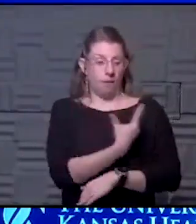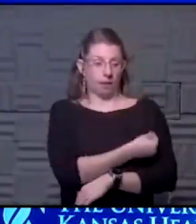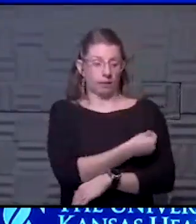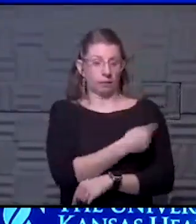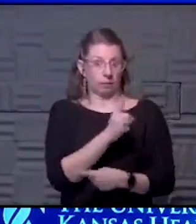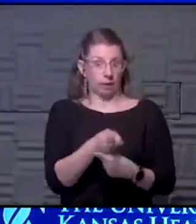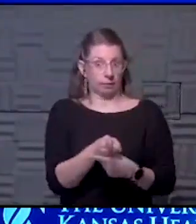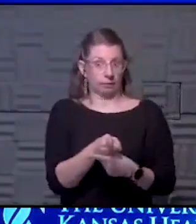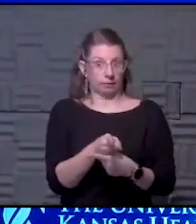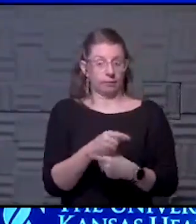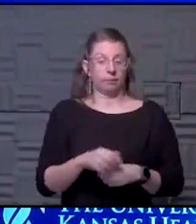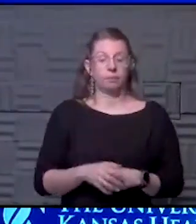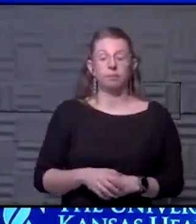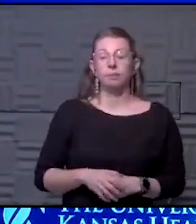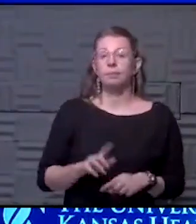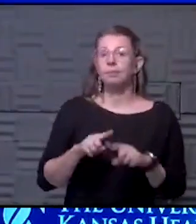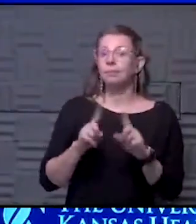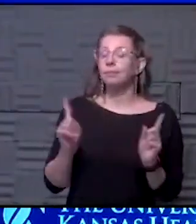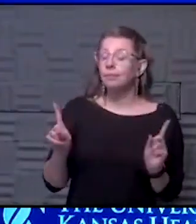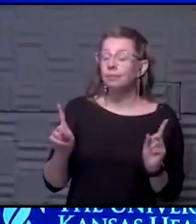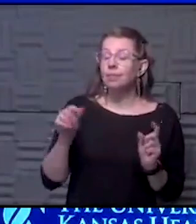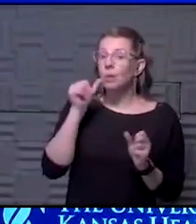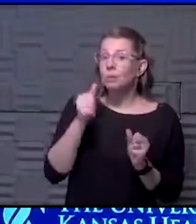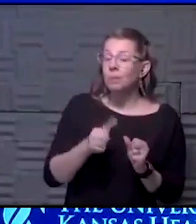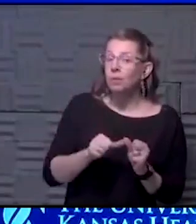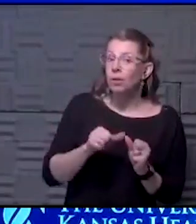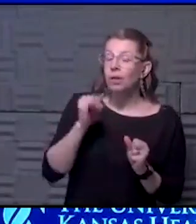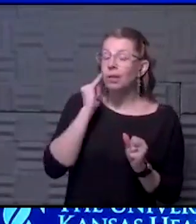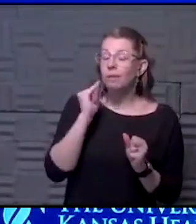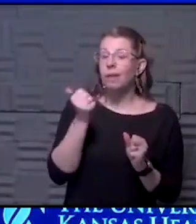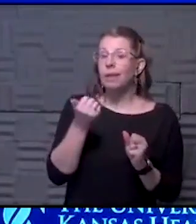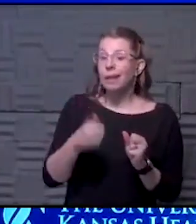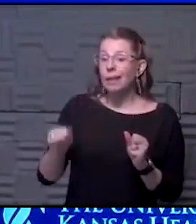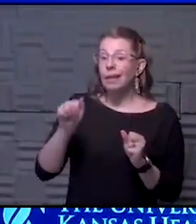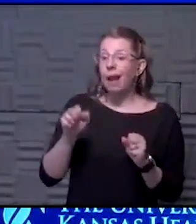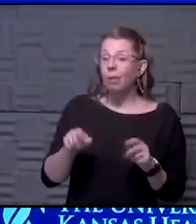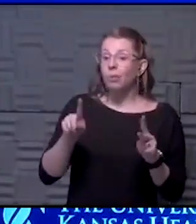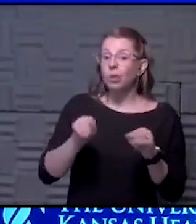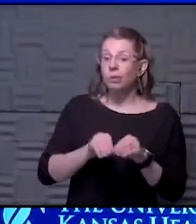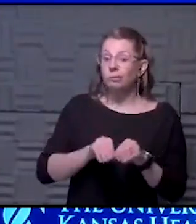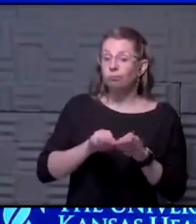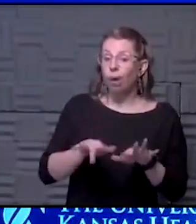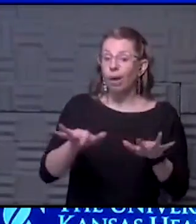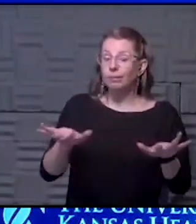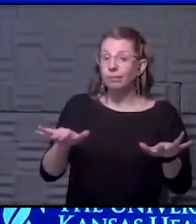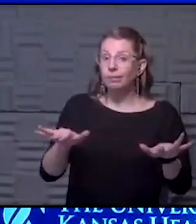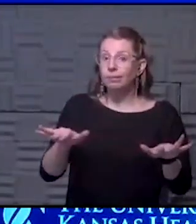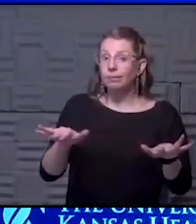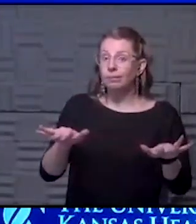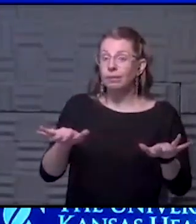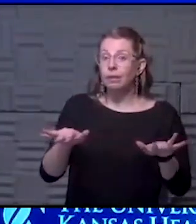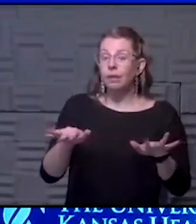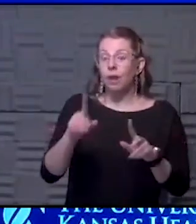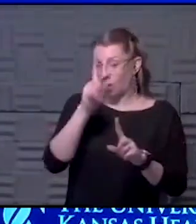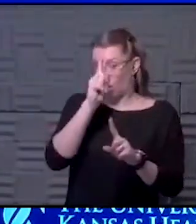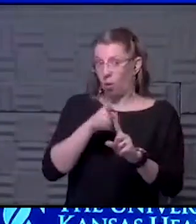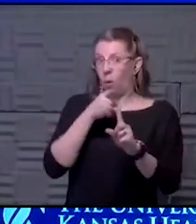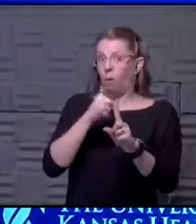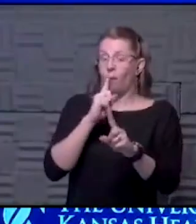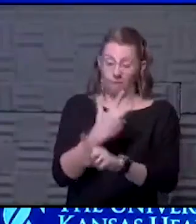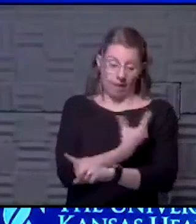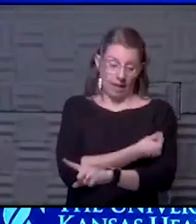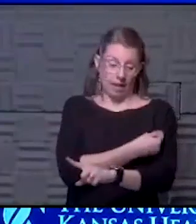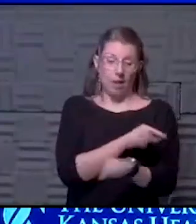shows. However, remember that if there's any chance you could still spread the virus, the goal of getting